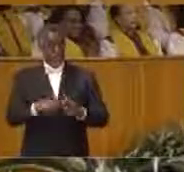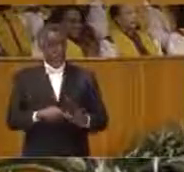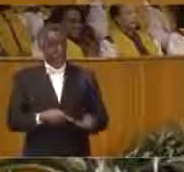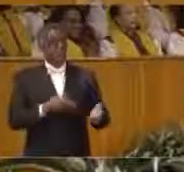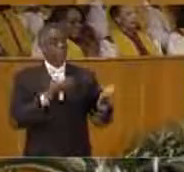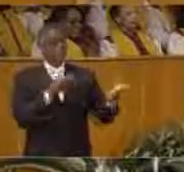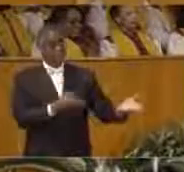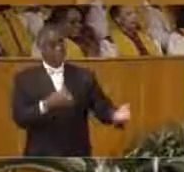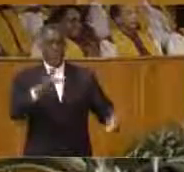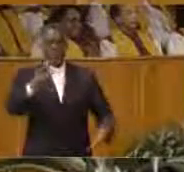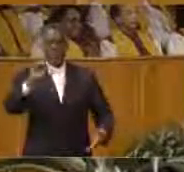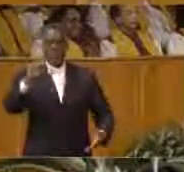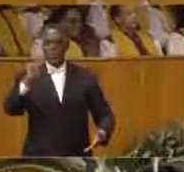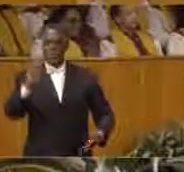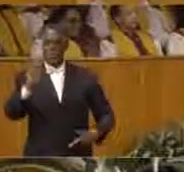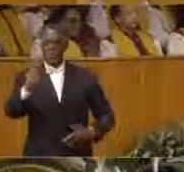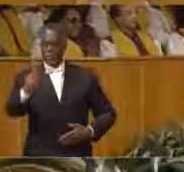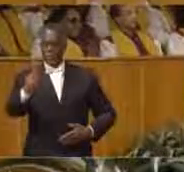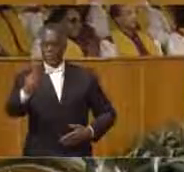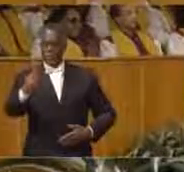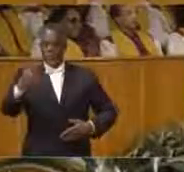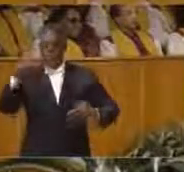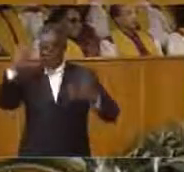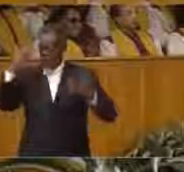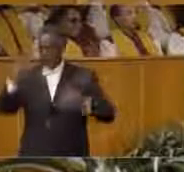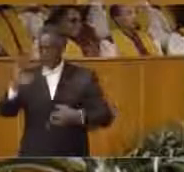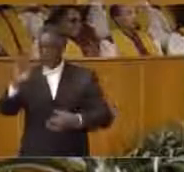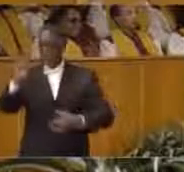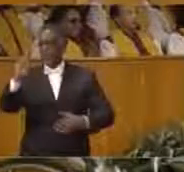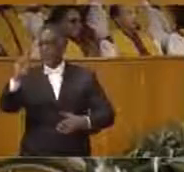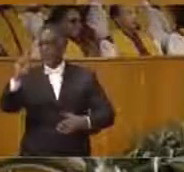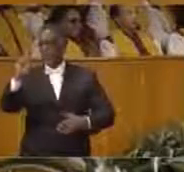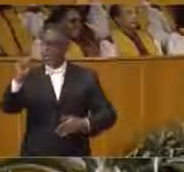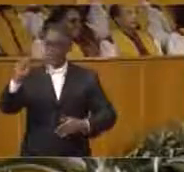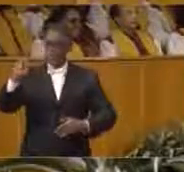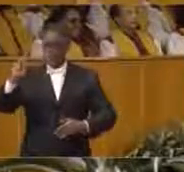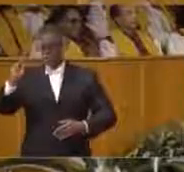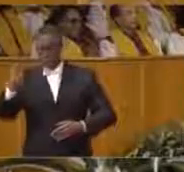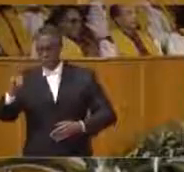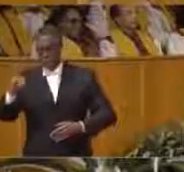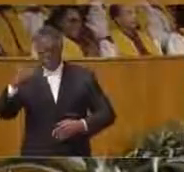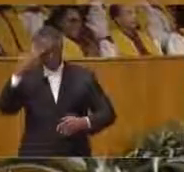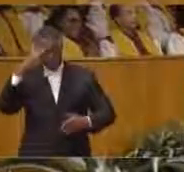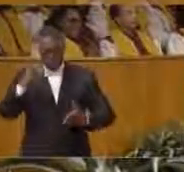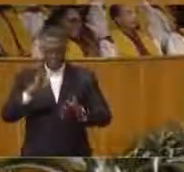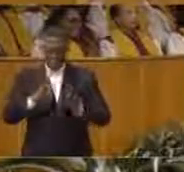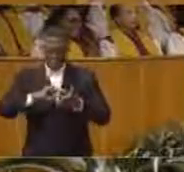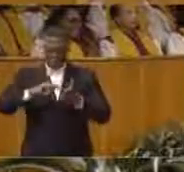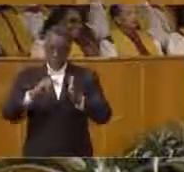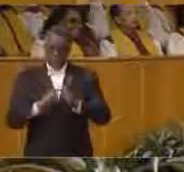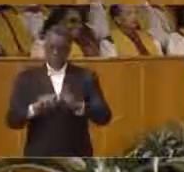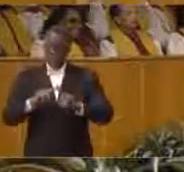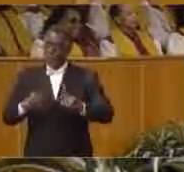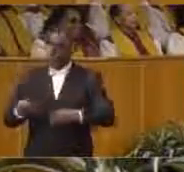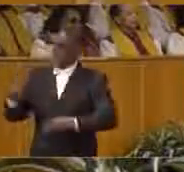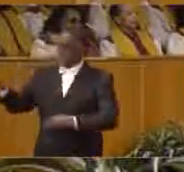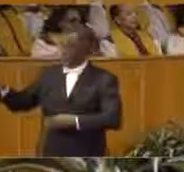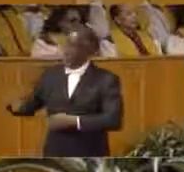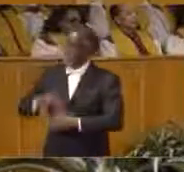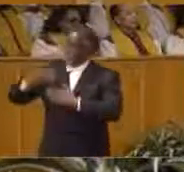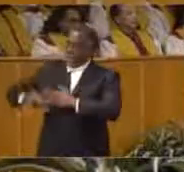the rostrum. I don't know what a rostrum is, but we were turned over to them every